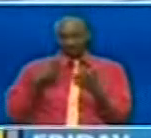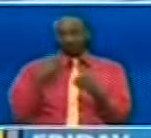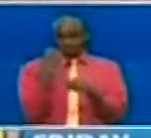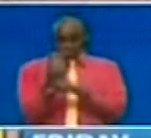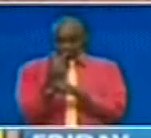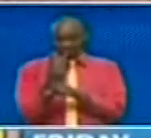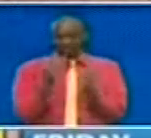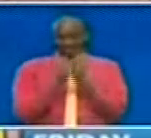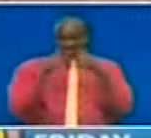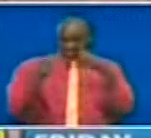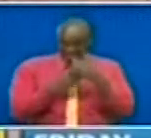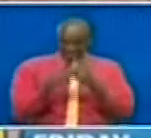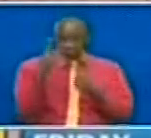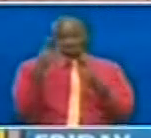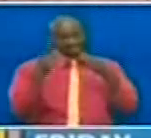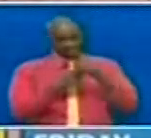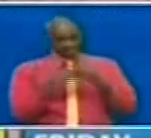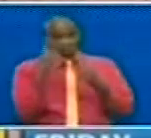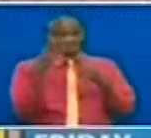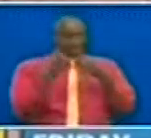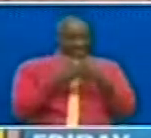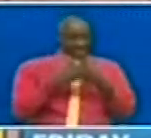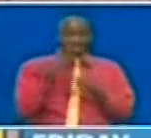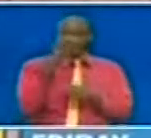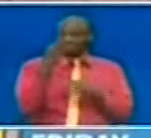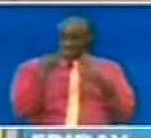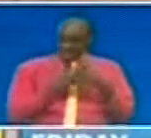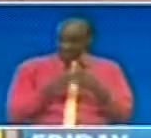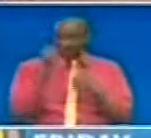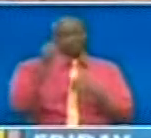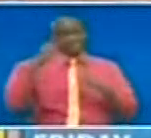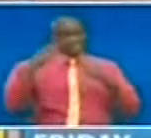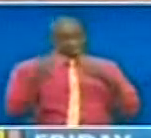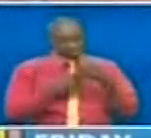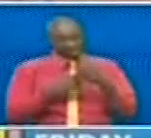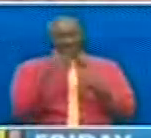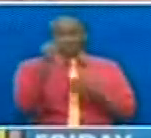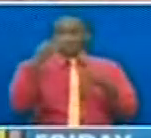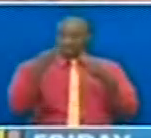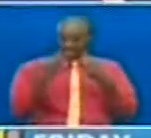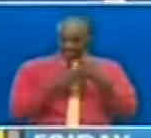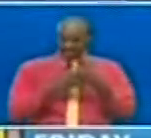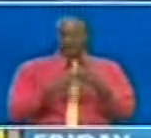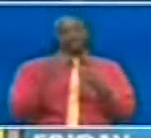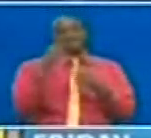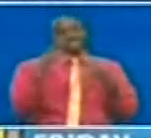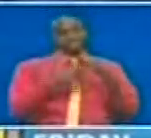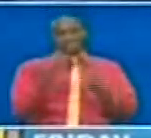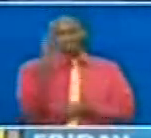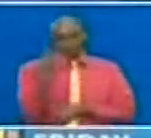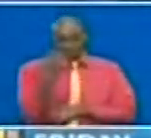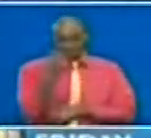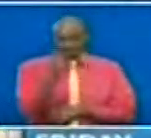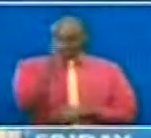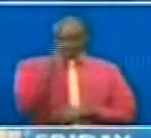12, 16, 26, 29, 48, 56, 58, and 64. Justice